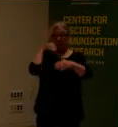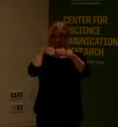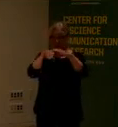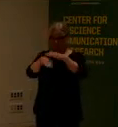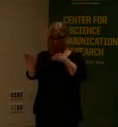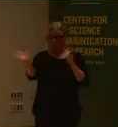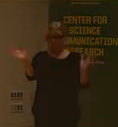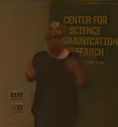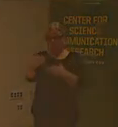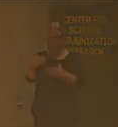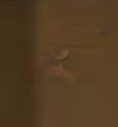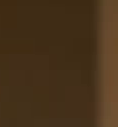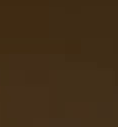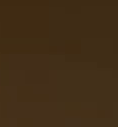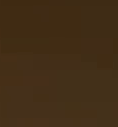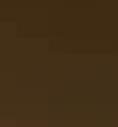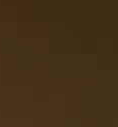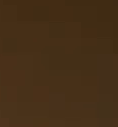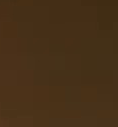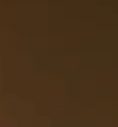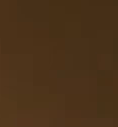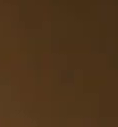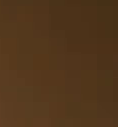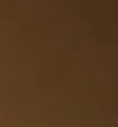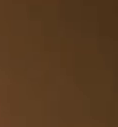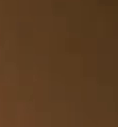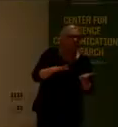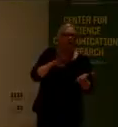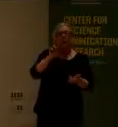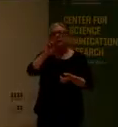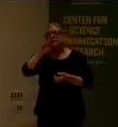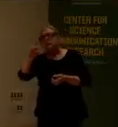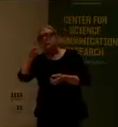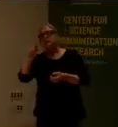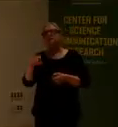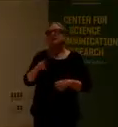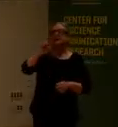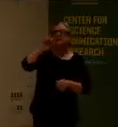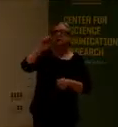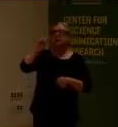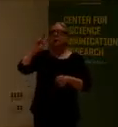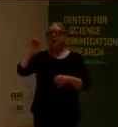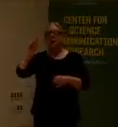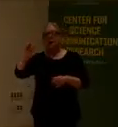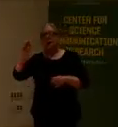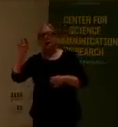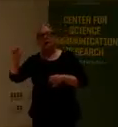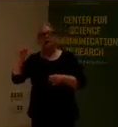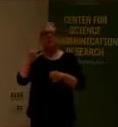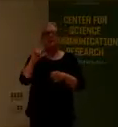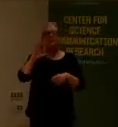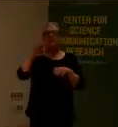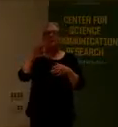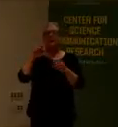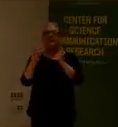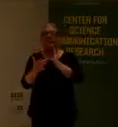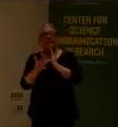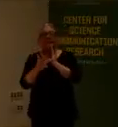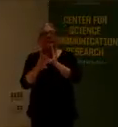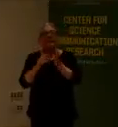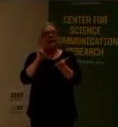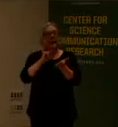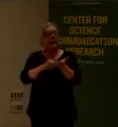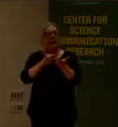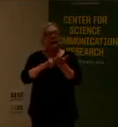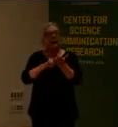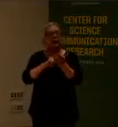and everyone steps into that room, whether they're a medical student or a pharmacist or the radiology tech or the nurse, in order to improve the health of that